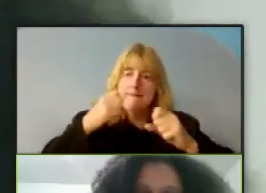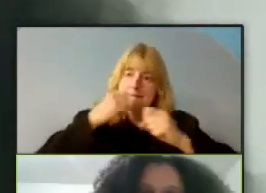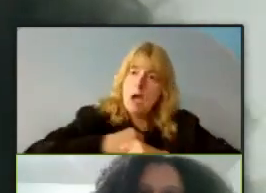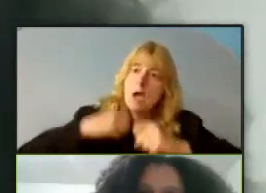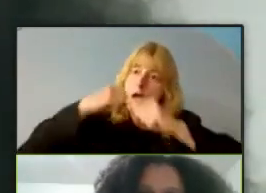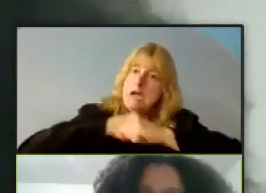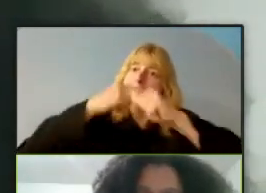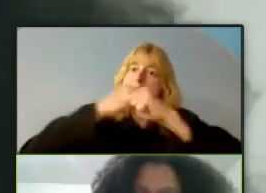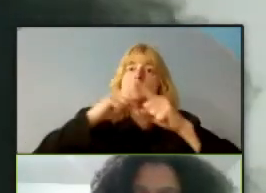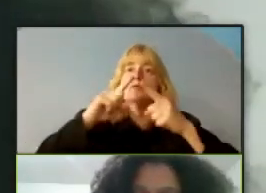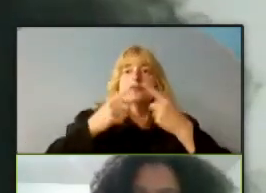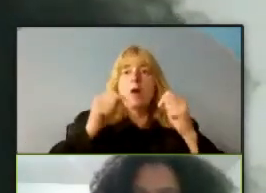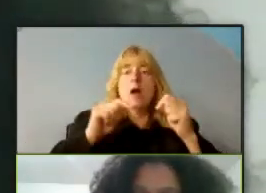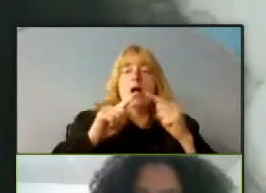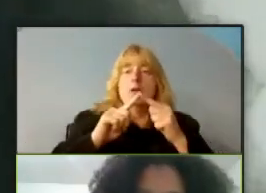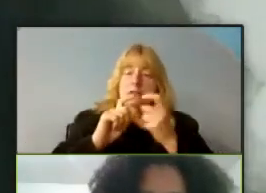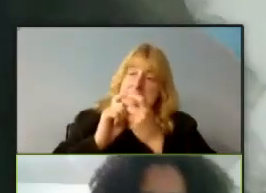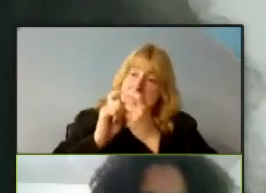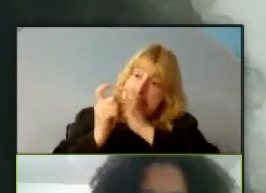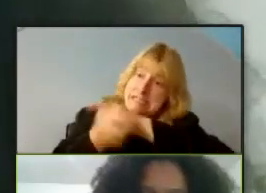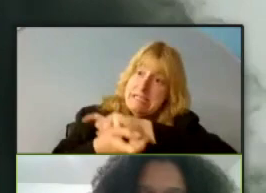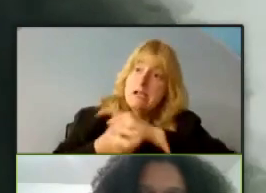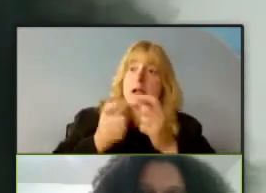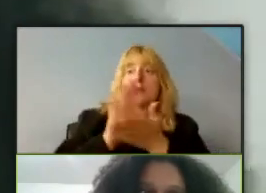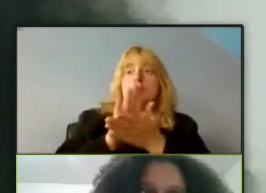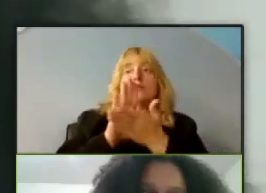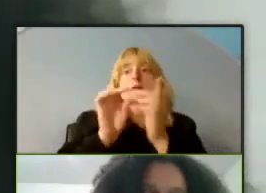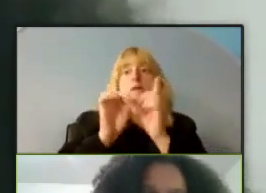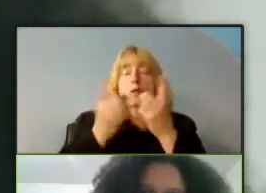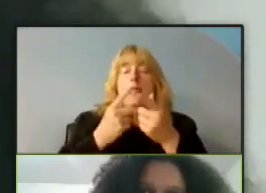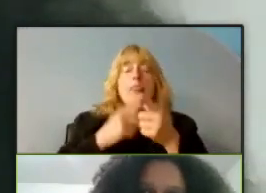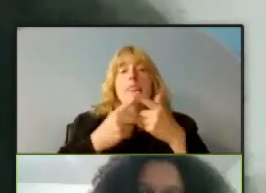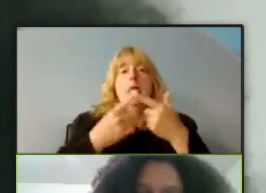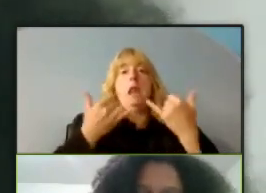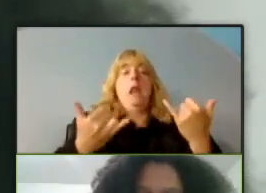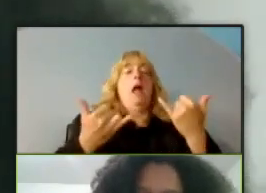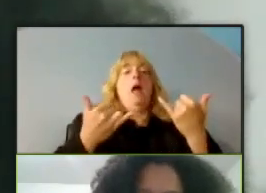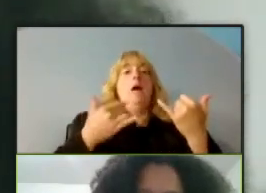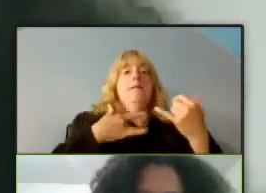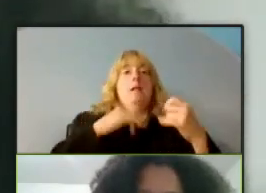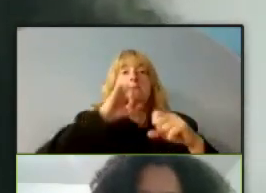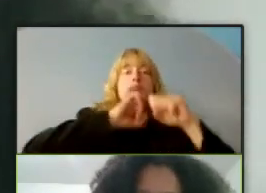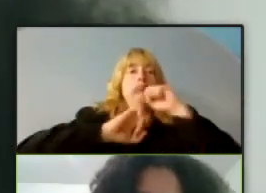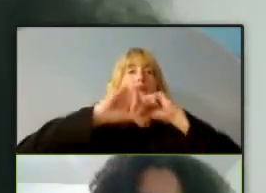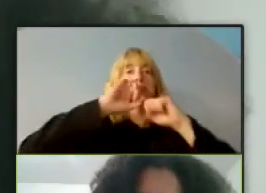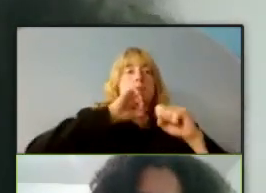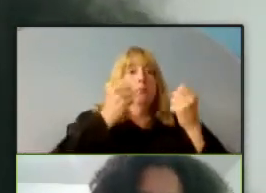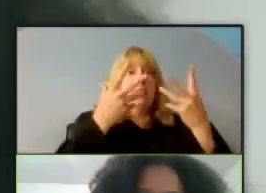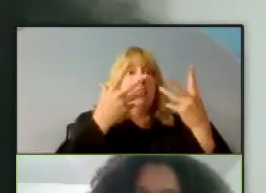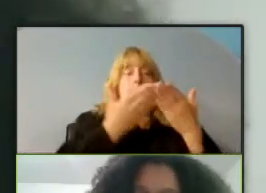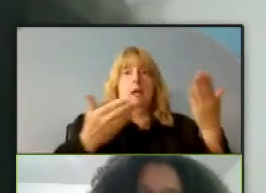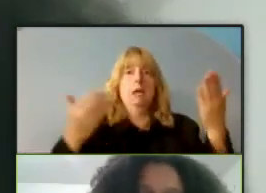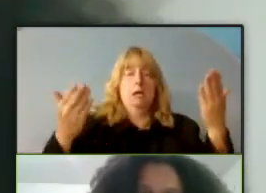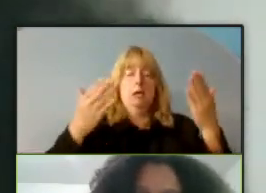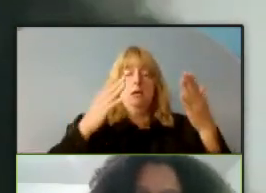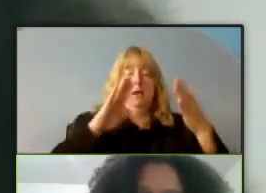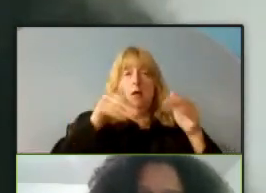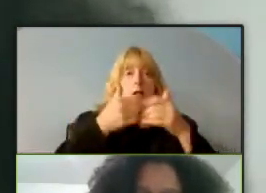turn this district around, and then we get hit with so many different things all at once, and